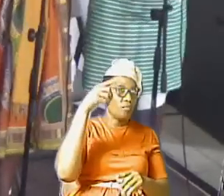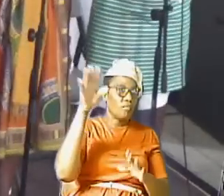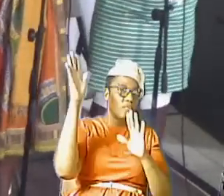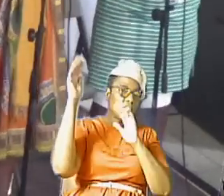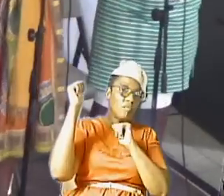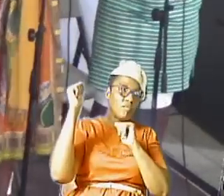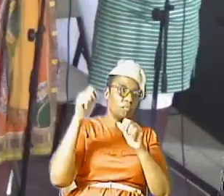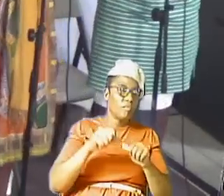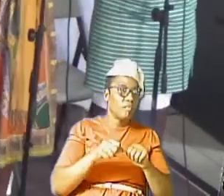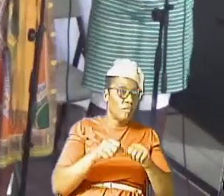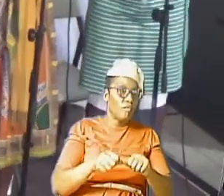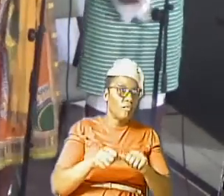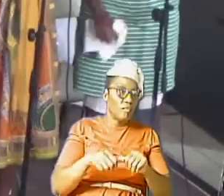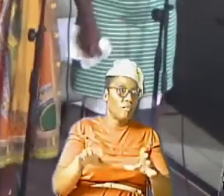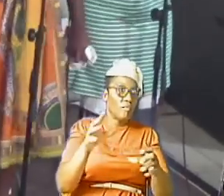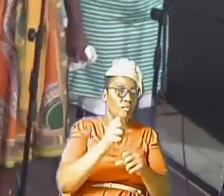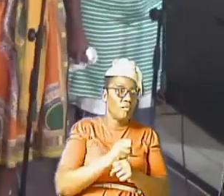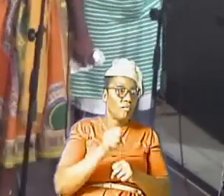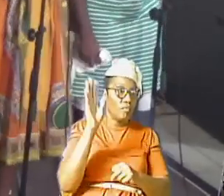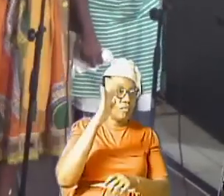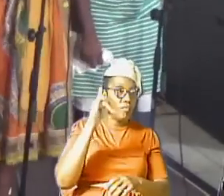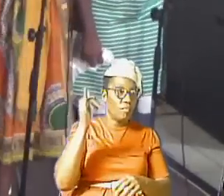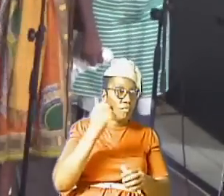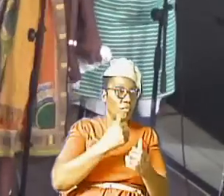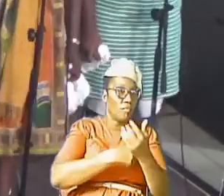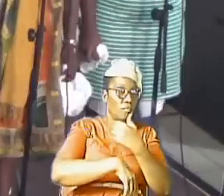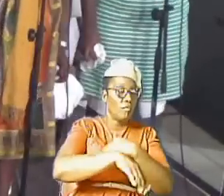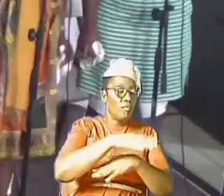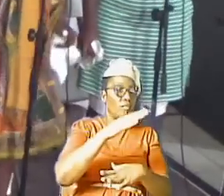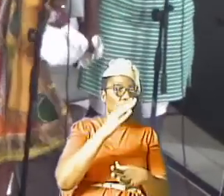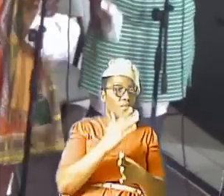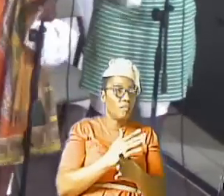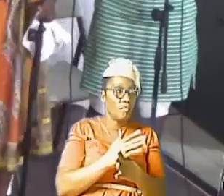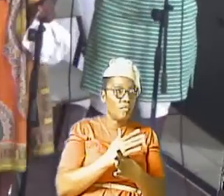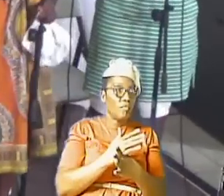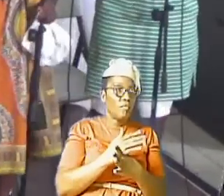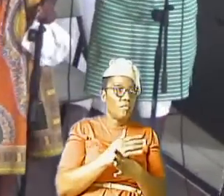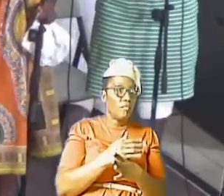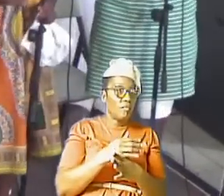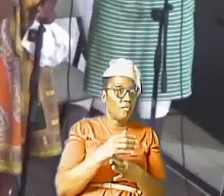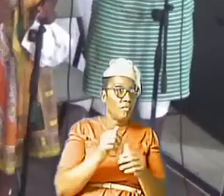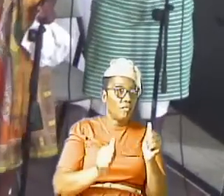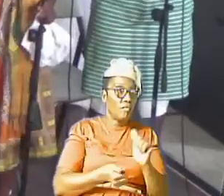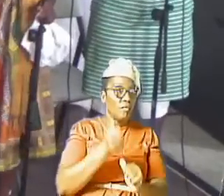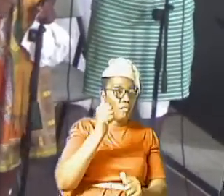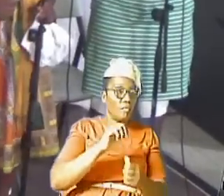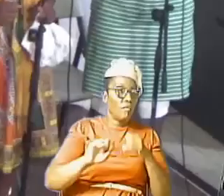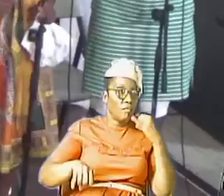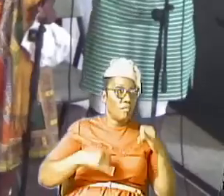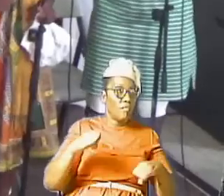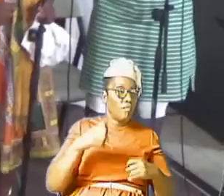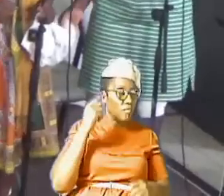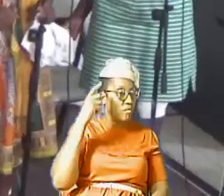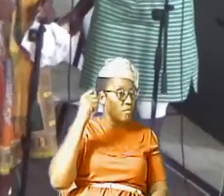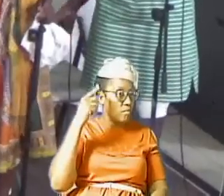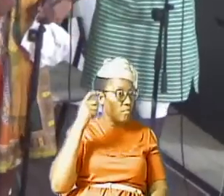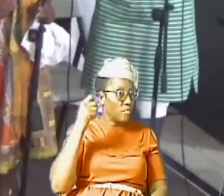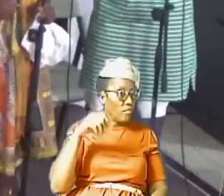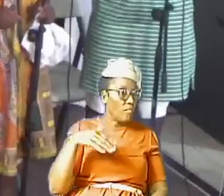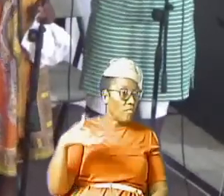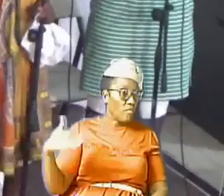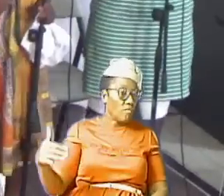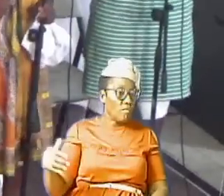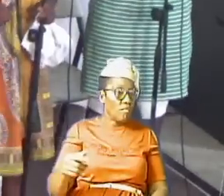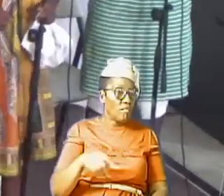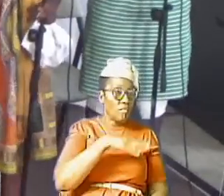only hope and stay, holding me by the hand. In His touch I to